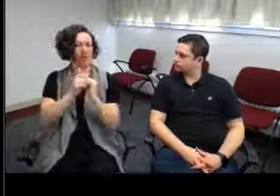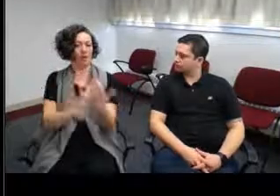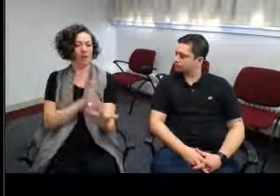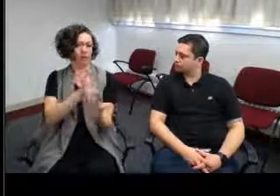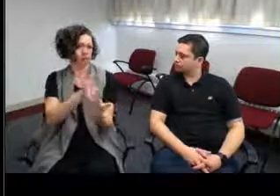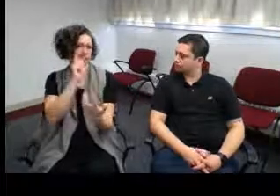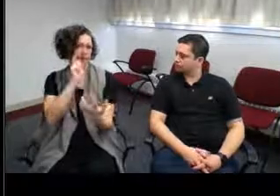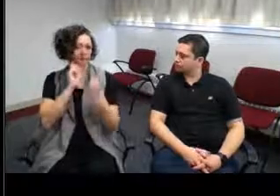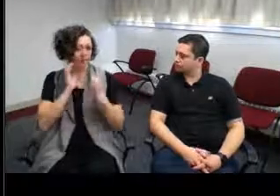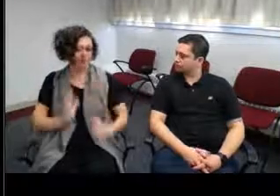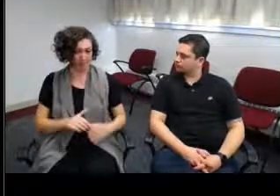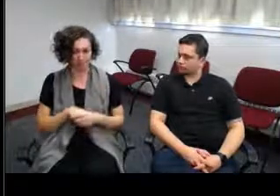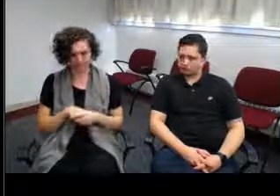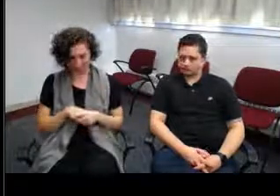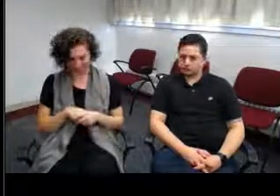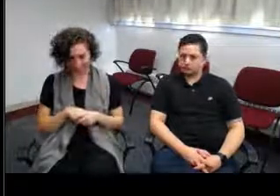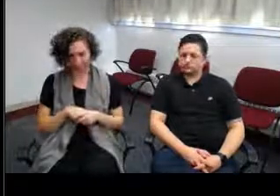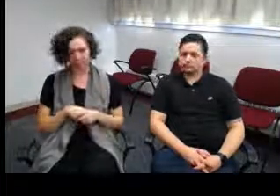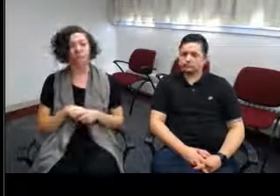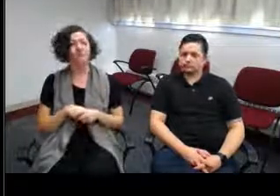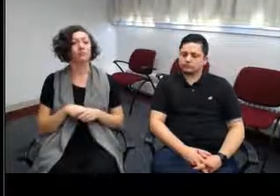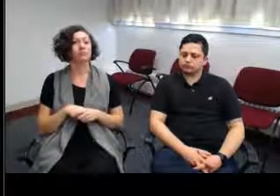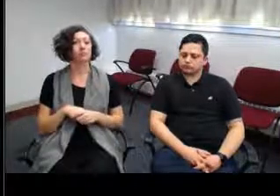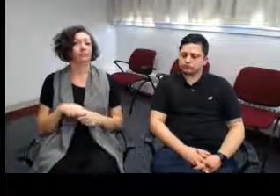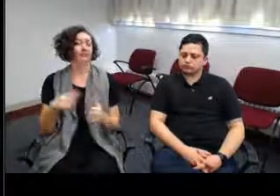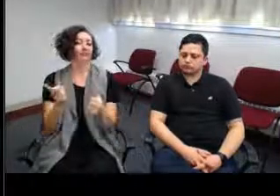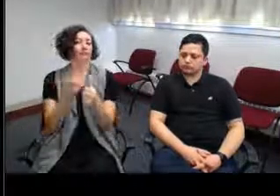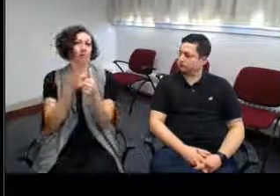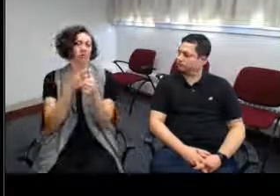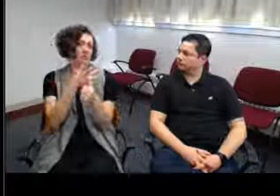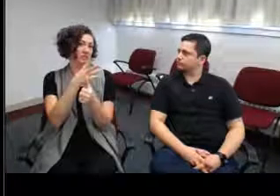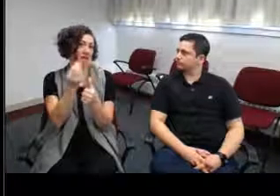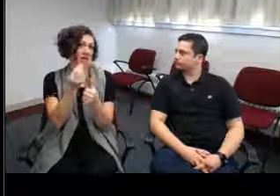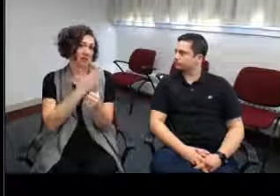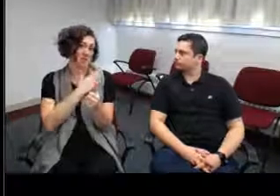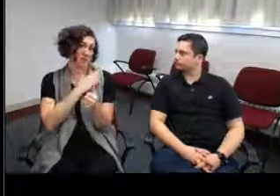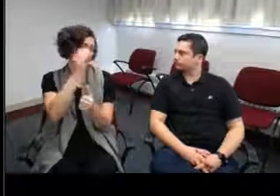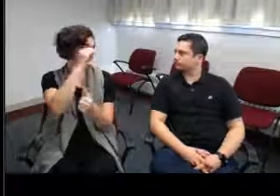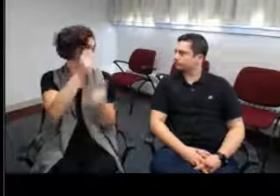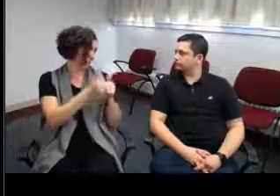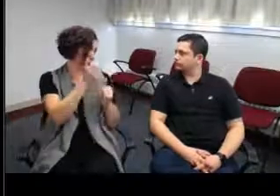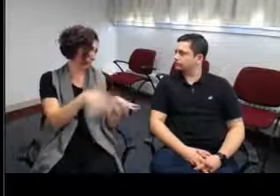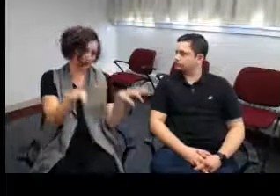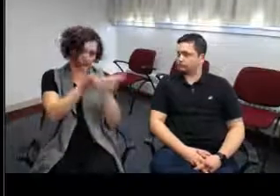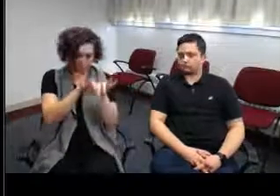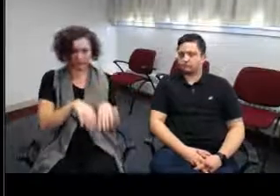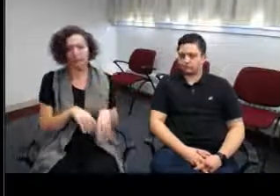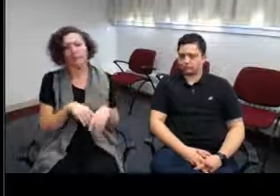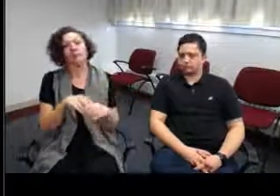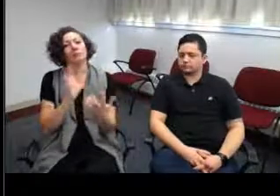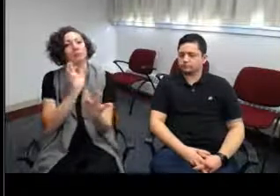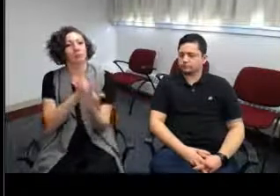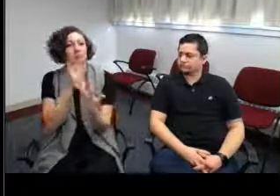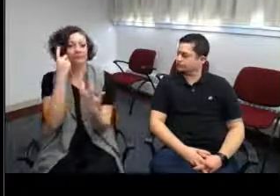So there are 7 different principles on how to adapt for your deaf clients.